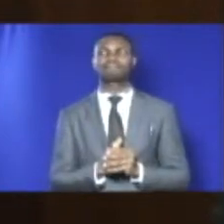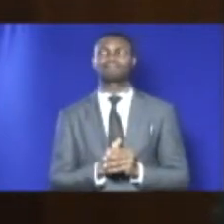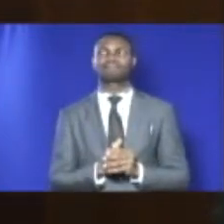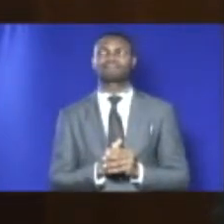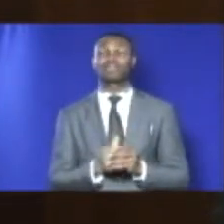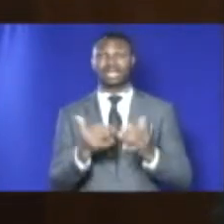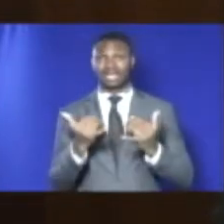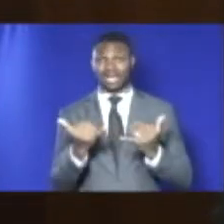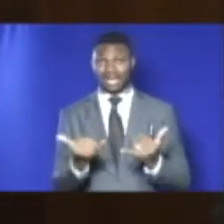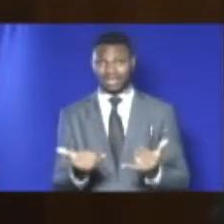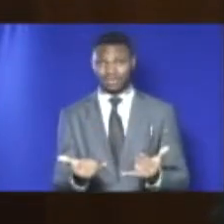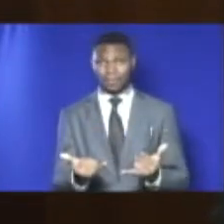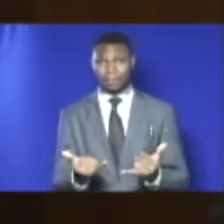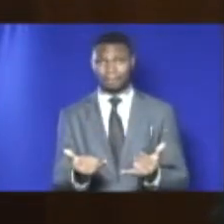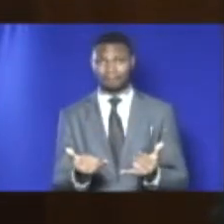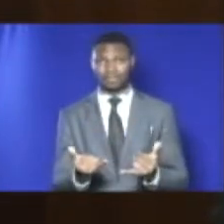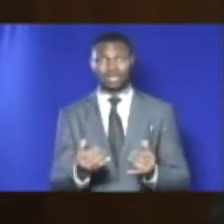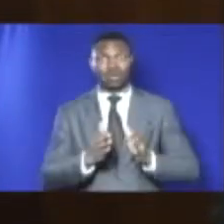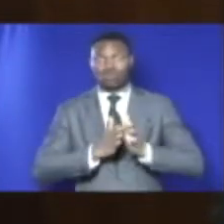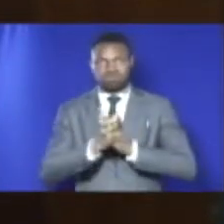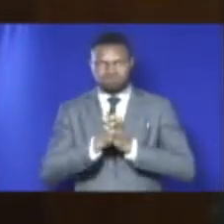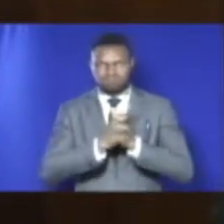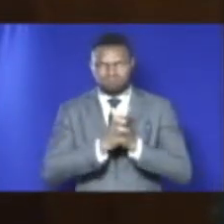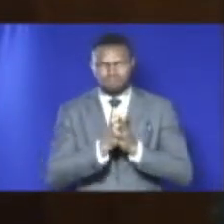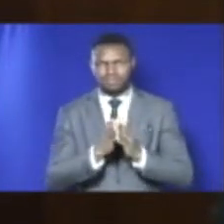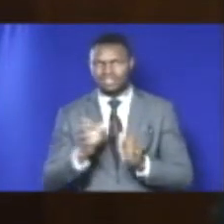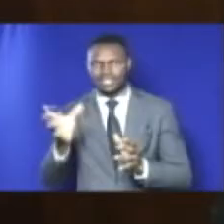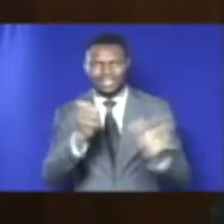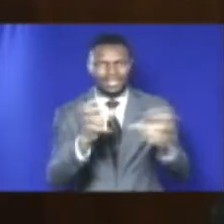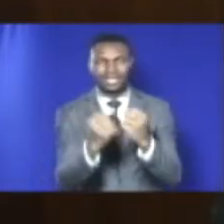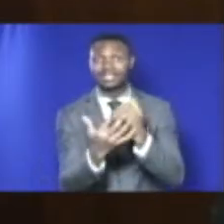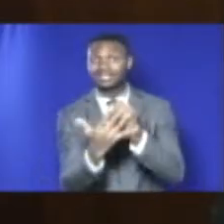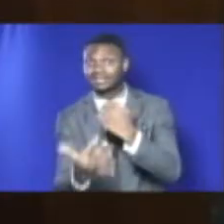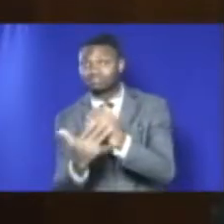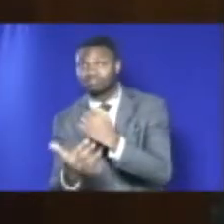And now aggressively collect samples,